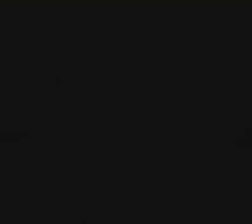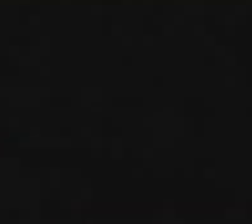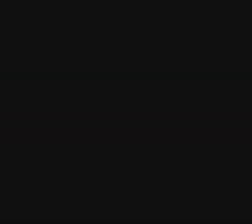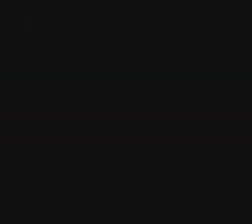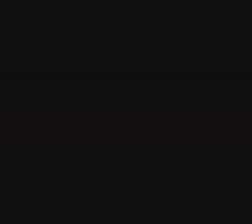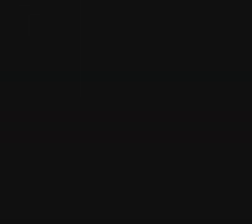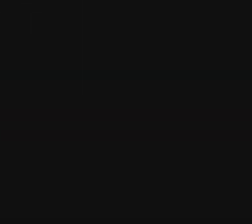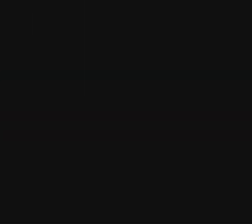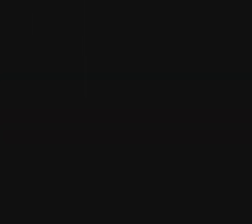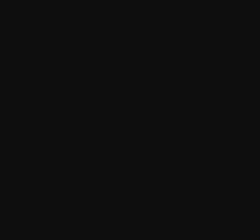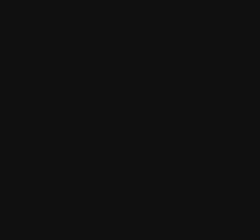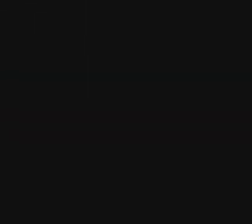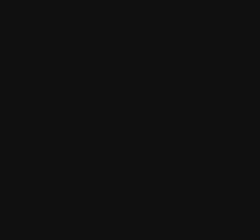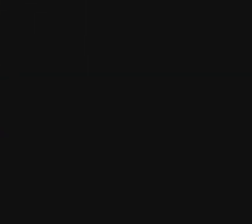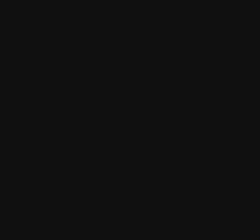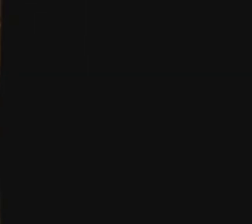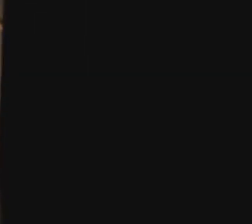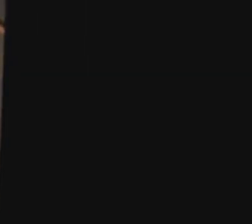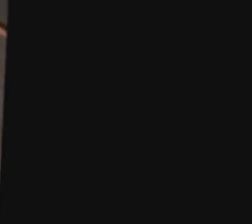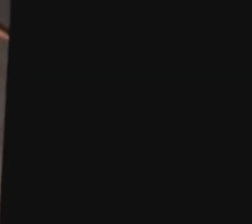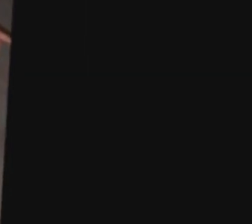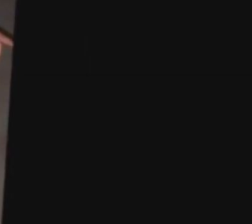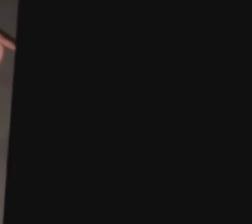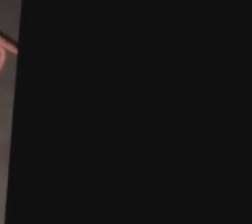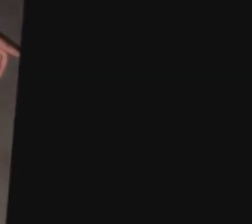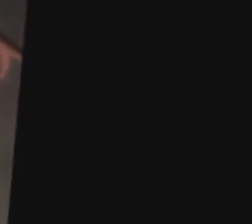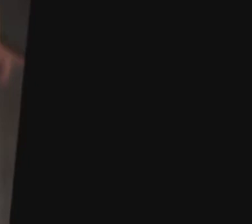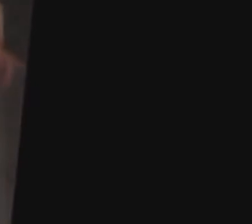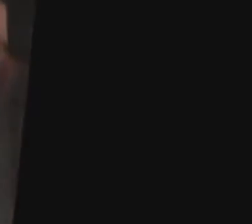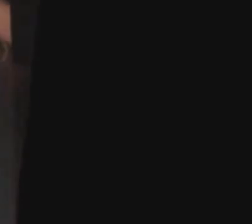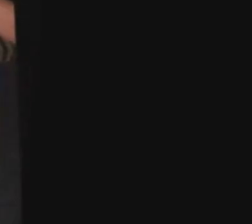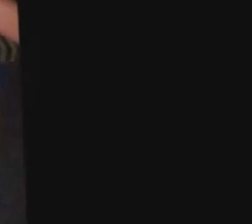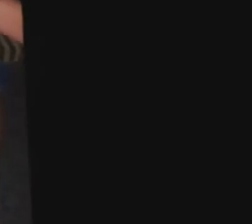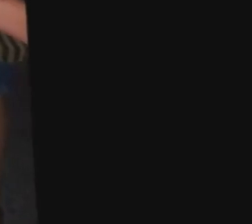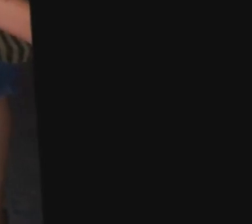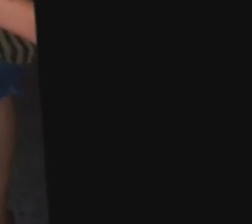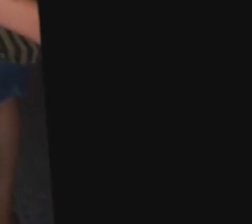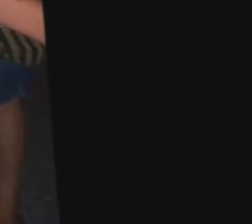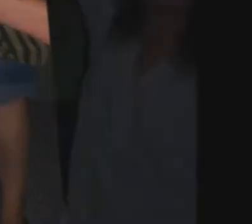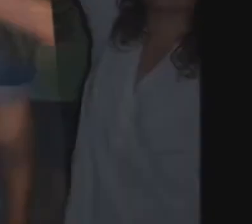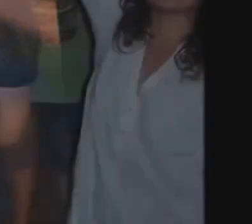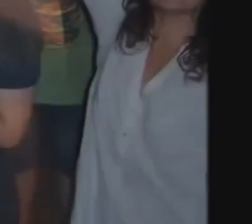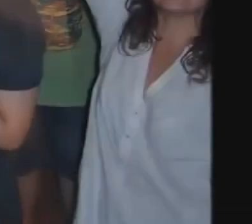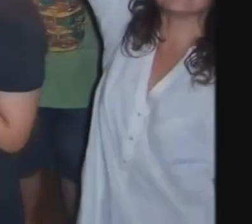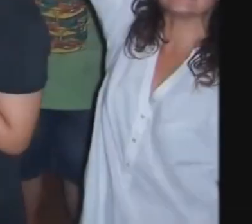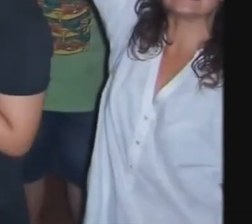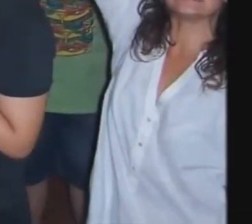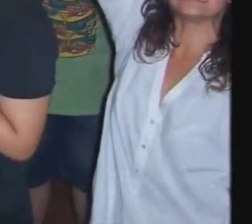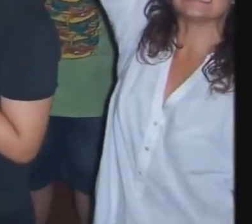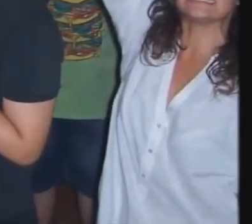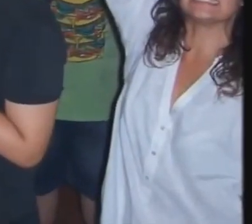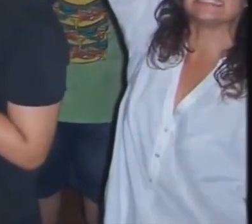for me. 'Cause we were just kids when we fell in love, not